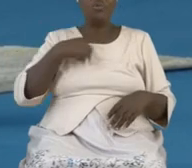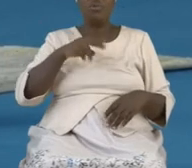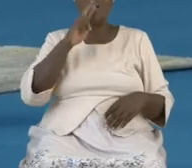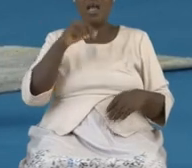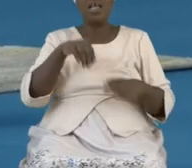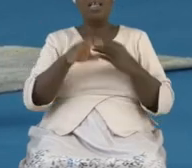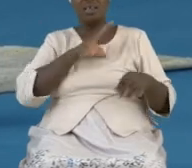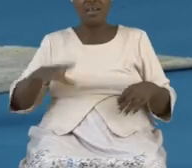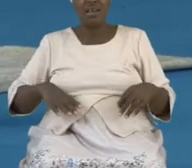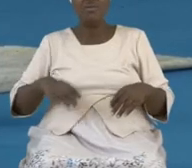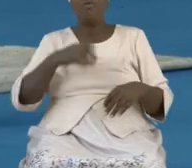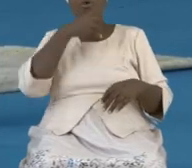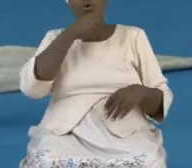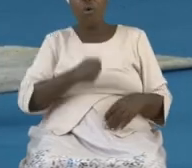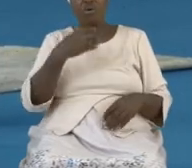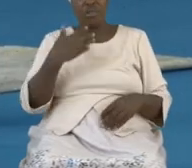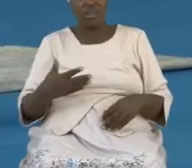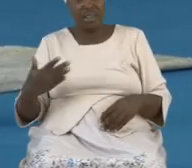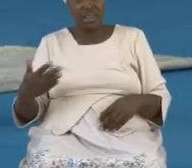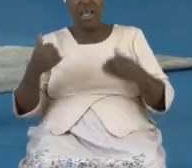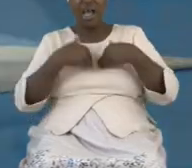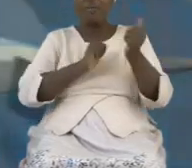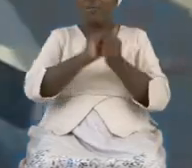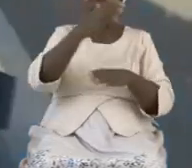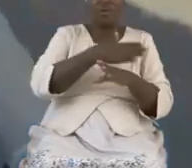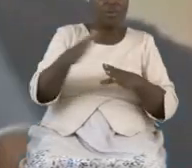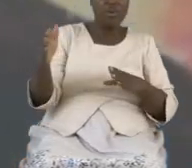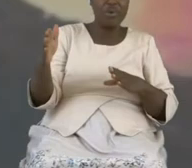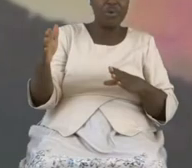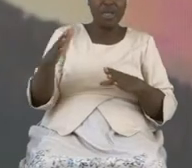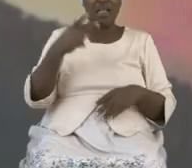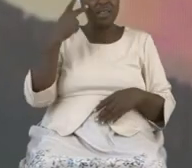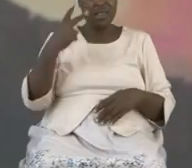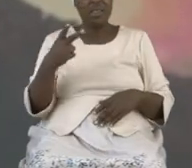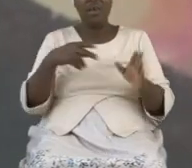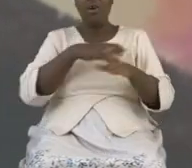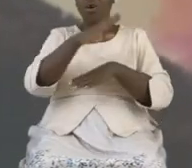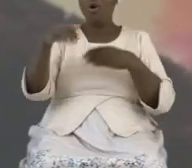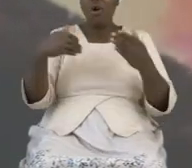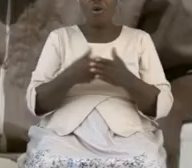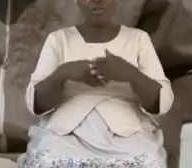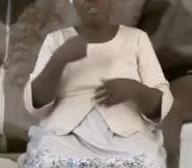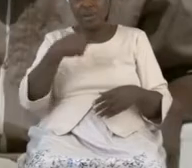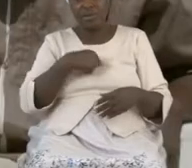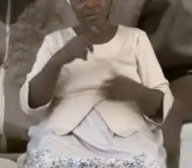old things are passed away. And behold, tell me once again.